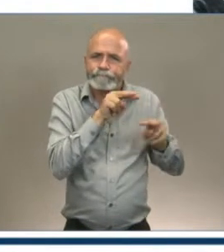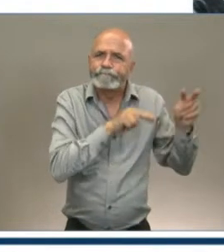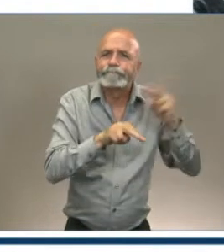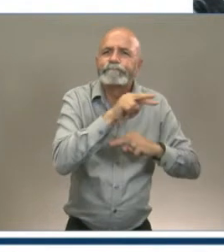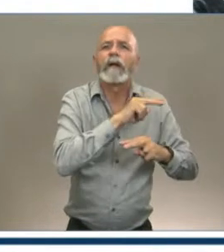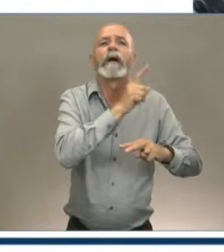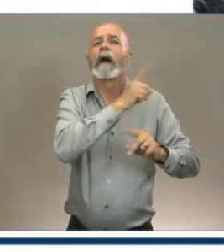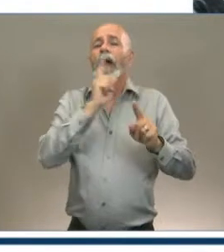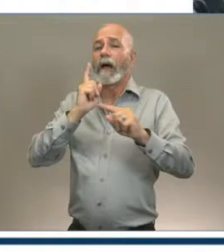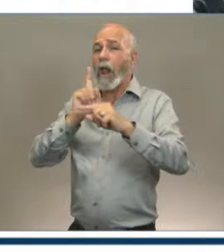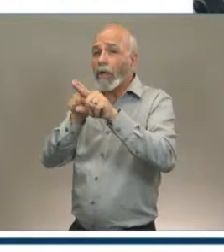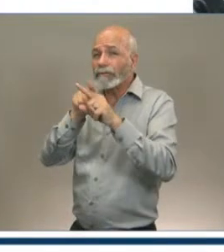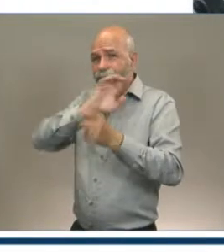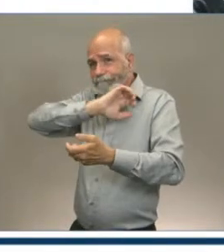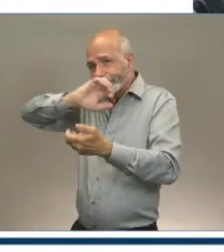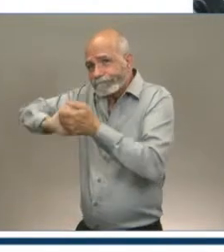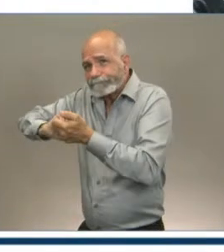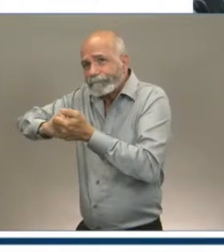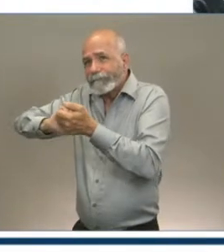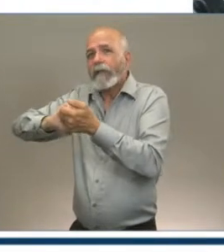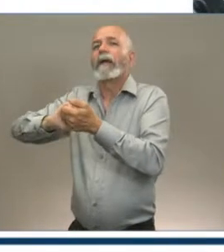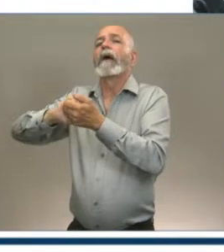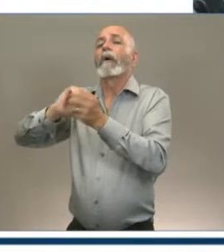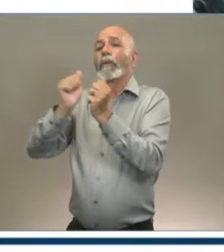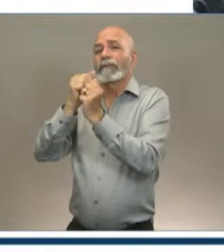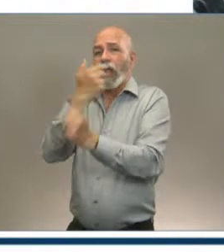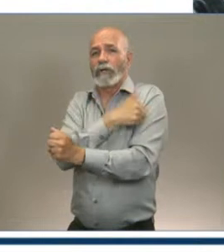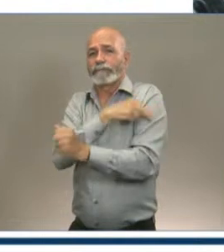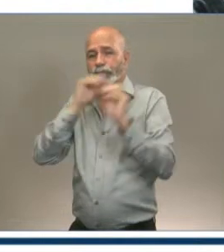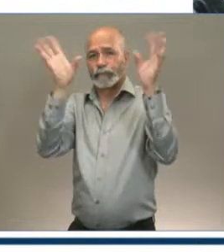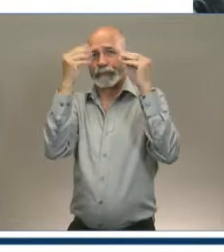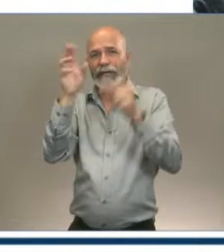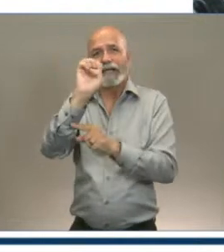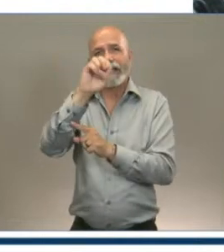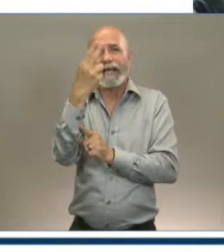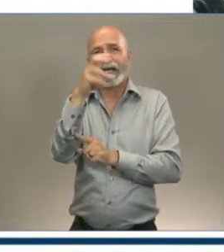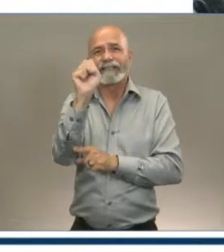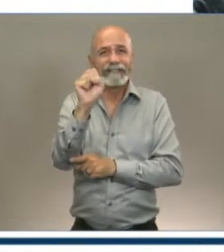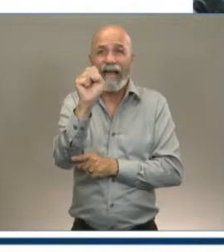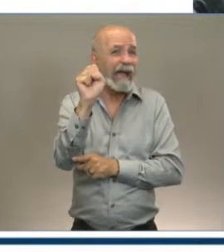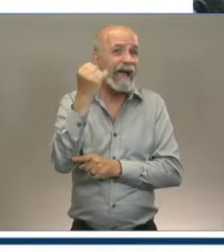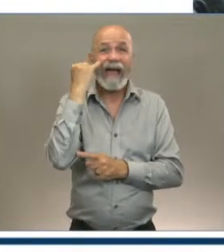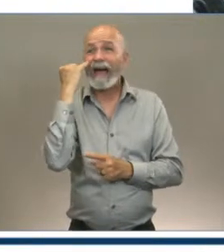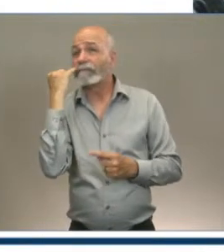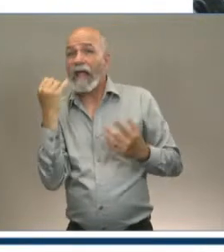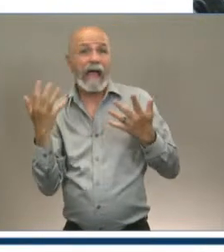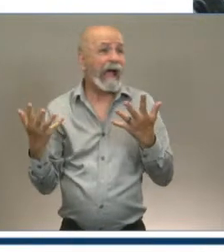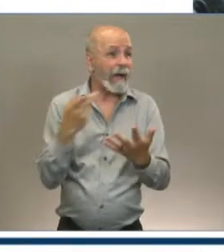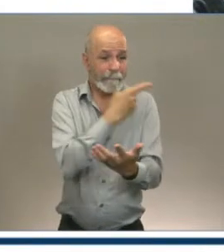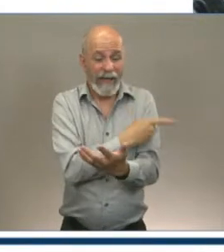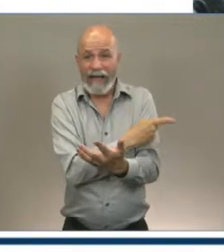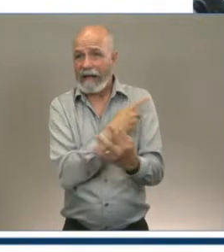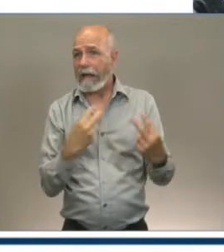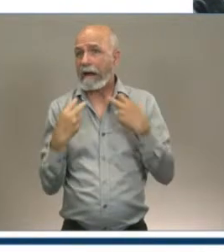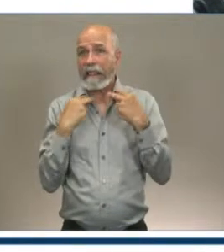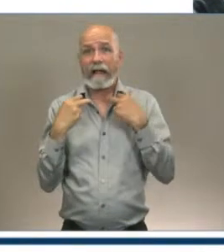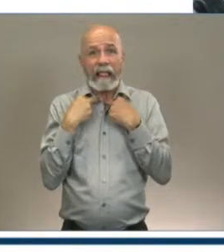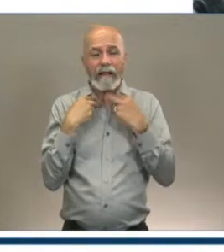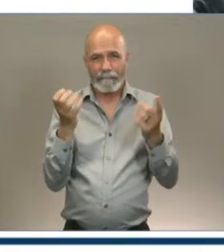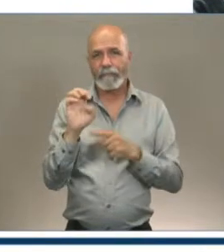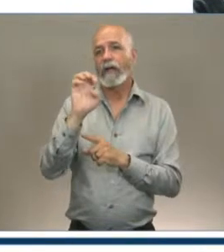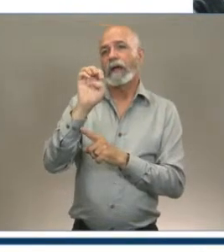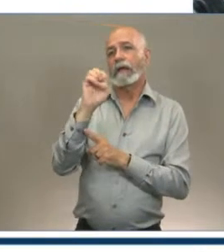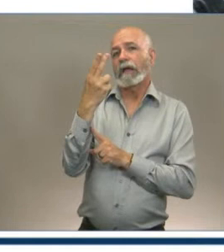And so where we are not able to contact a patient, EHS are going to step in and will attempt to make first contact with those patients.